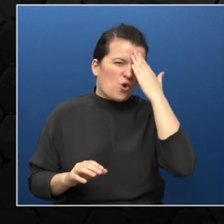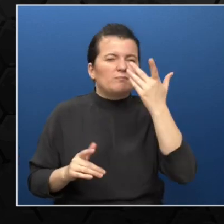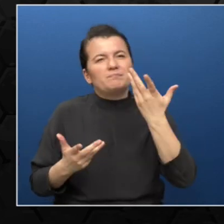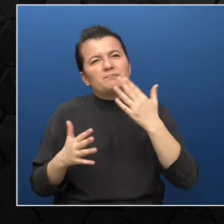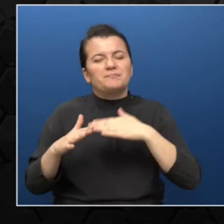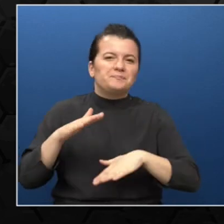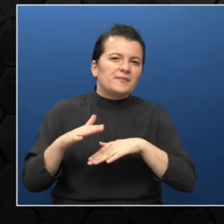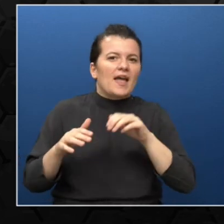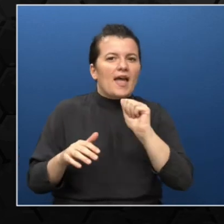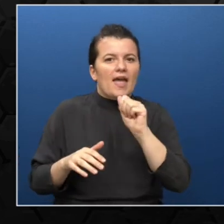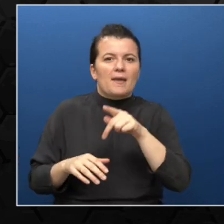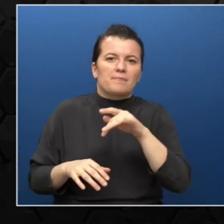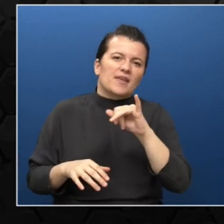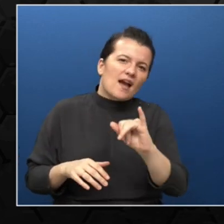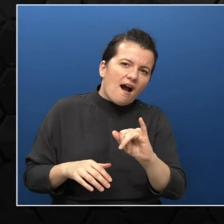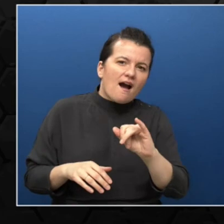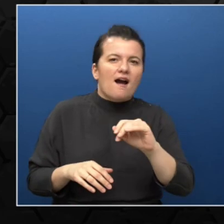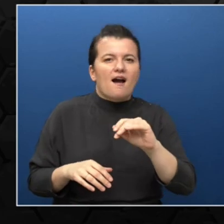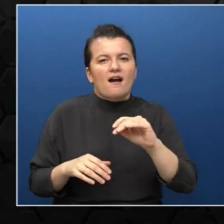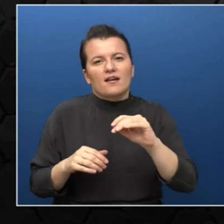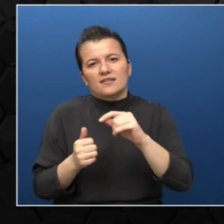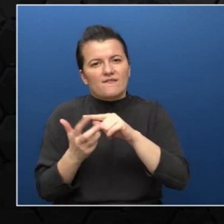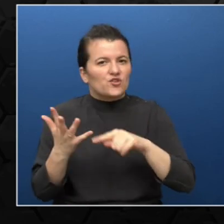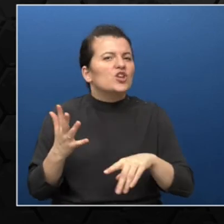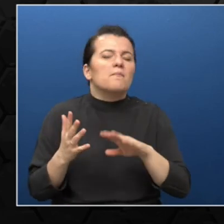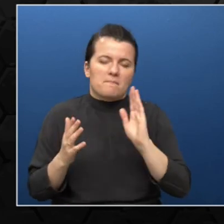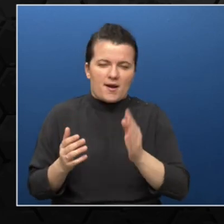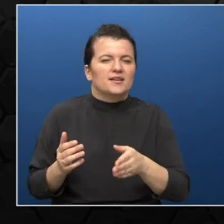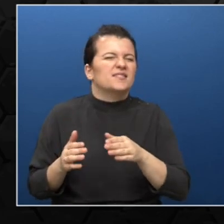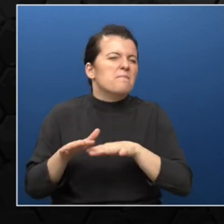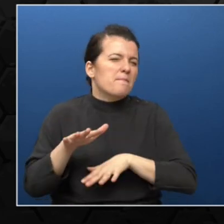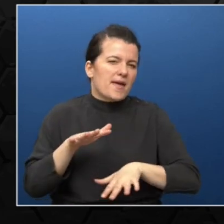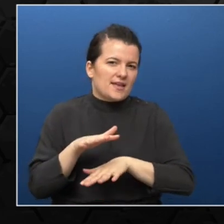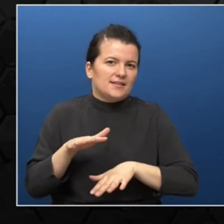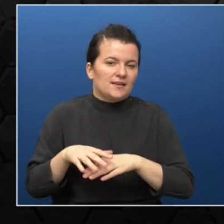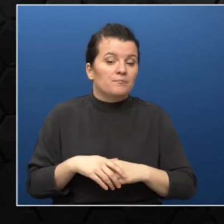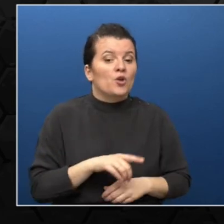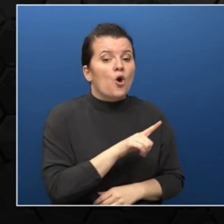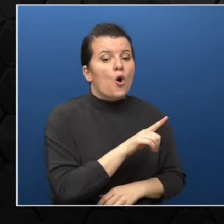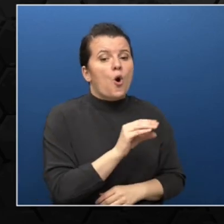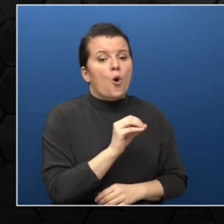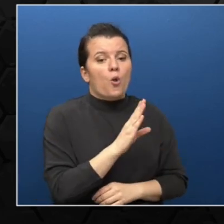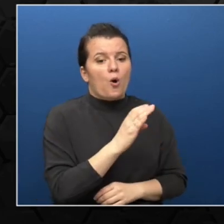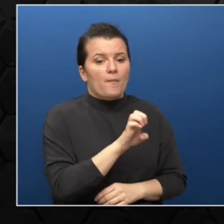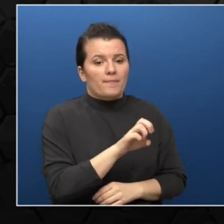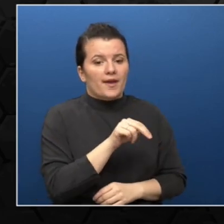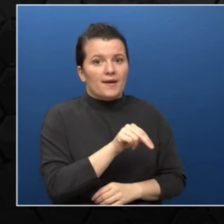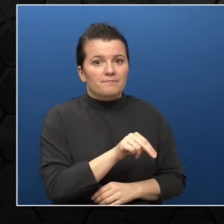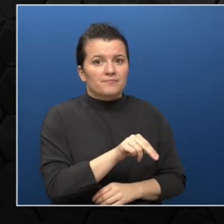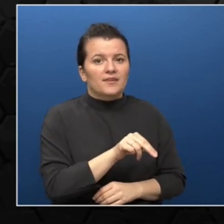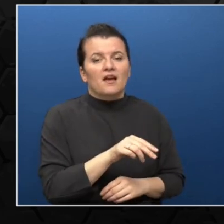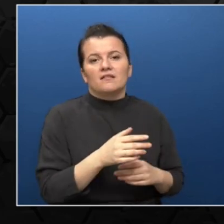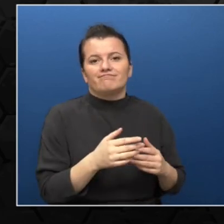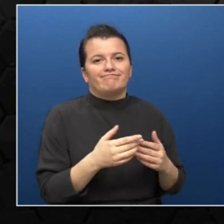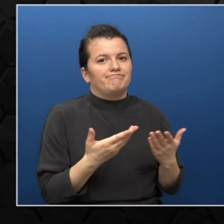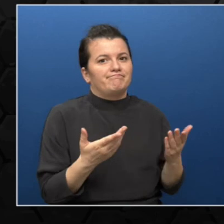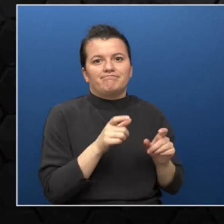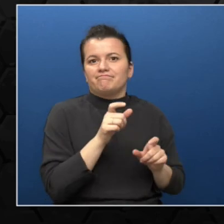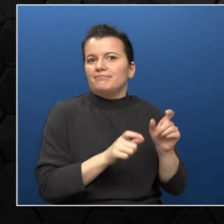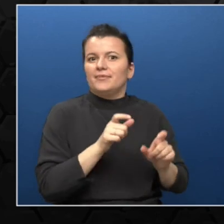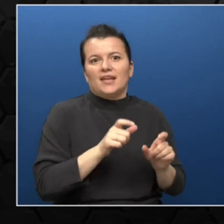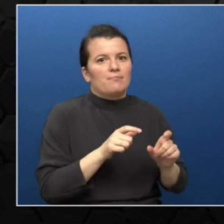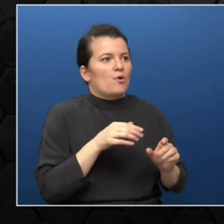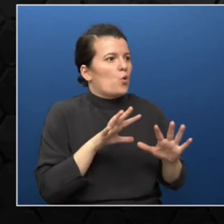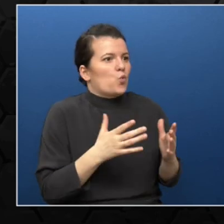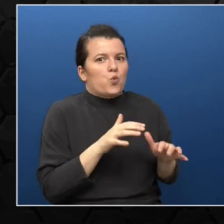and everything. And on Lobe AI, on the other hand, the target demographic is no